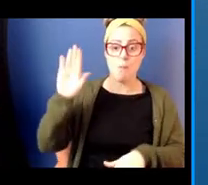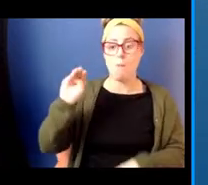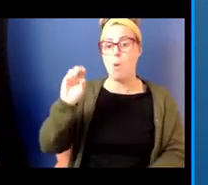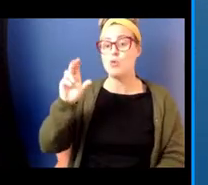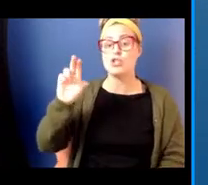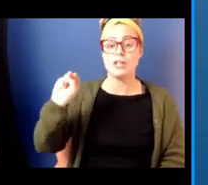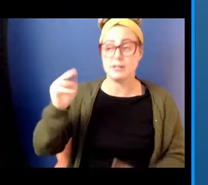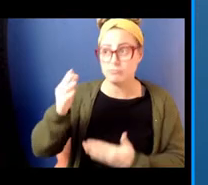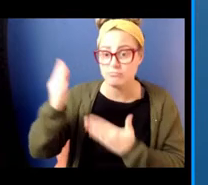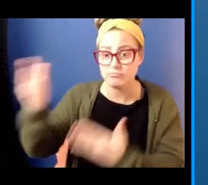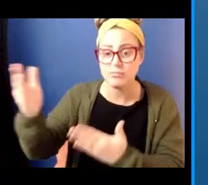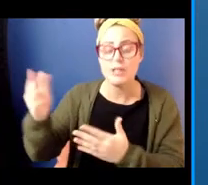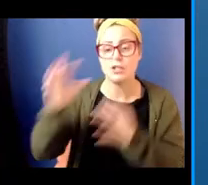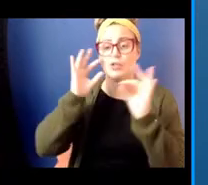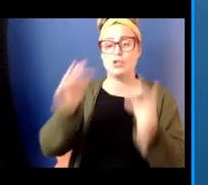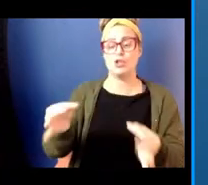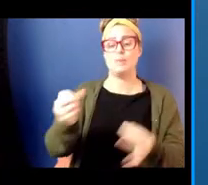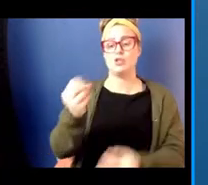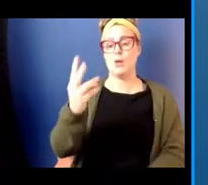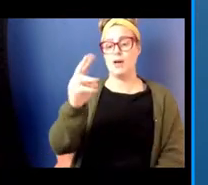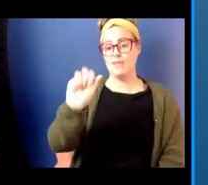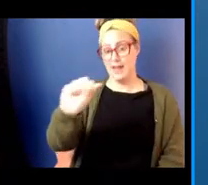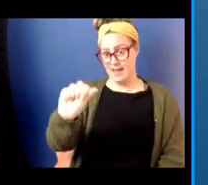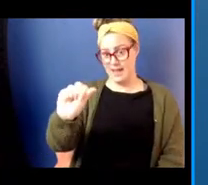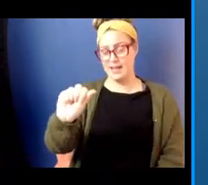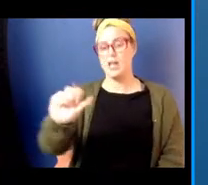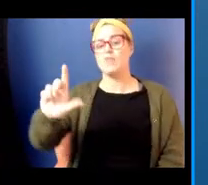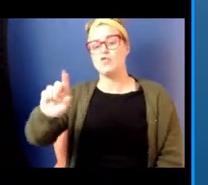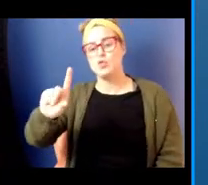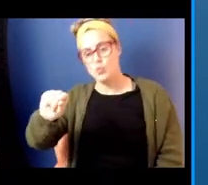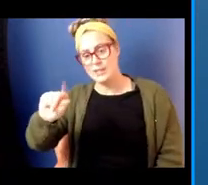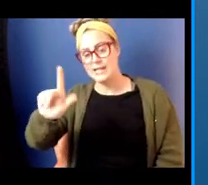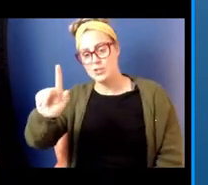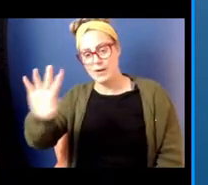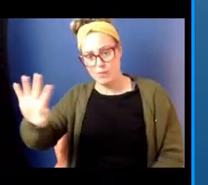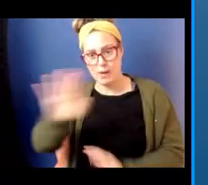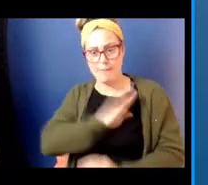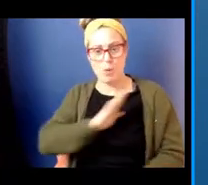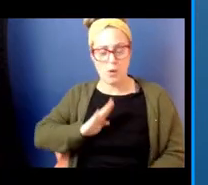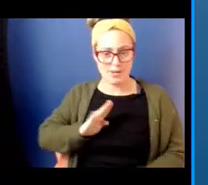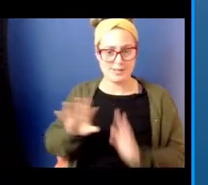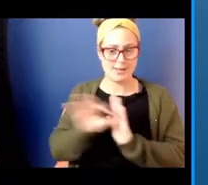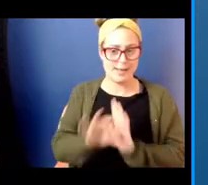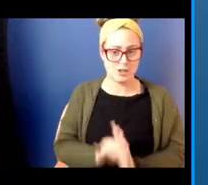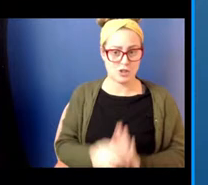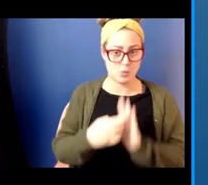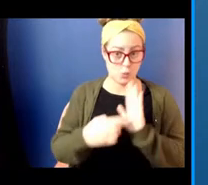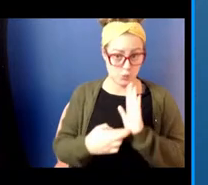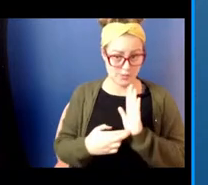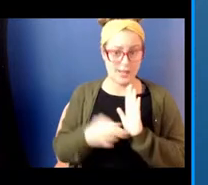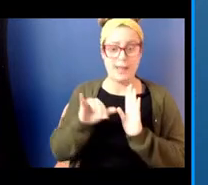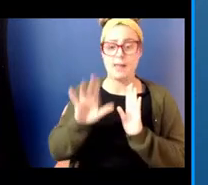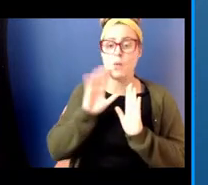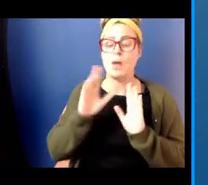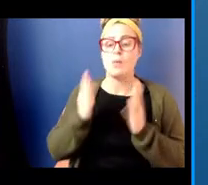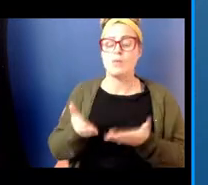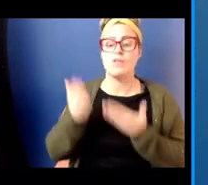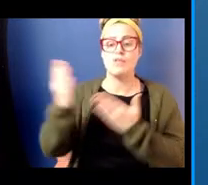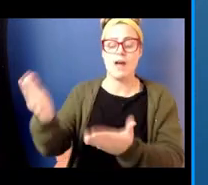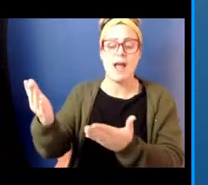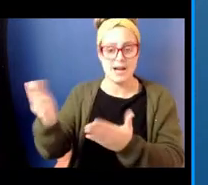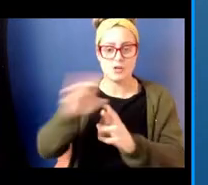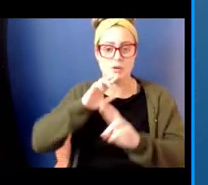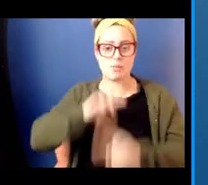12-a of the 2024 delegate selection rules which will provide any report to be ratified